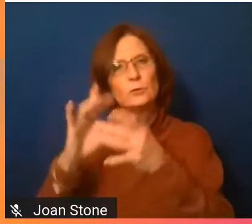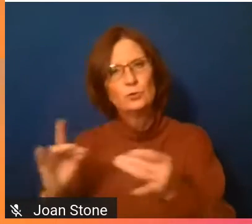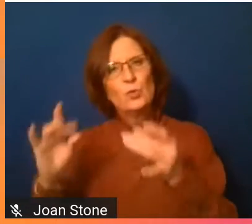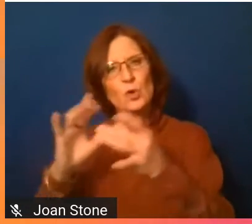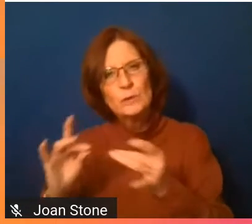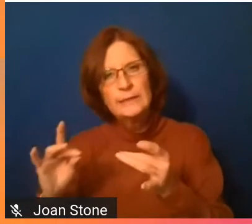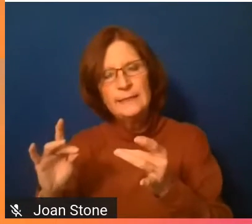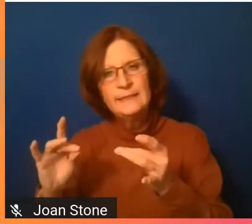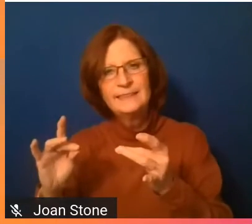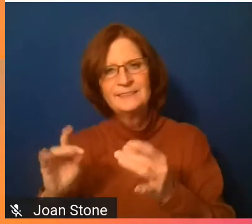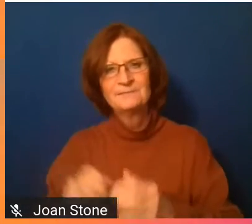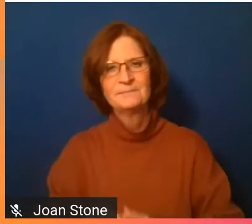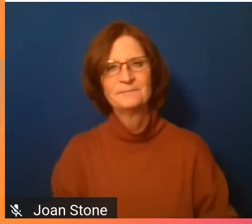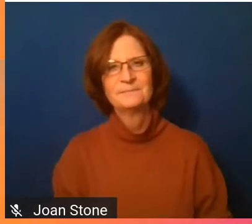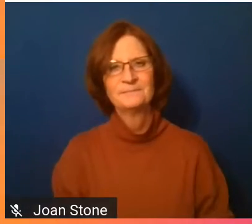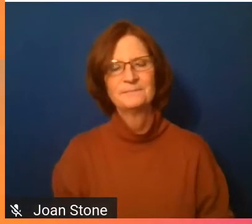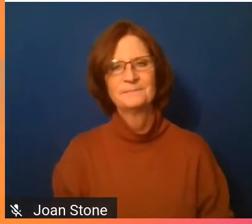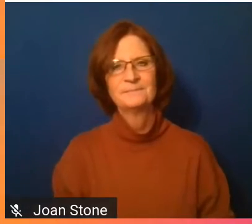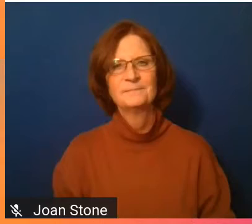trying to